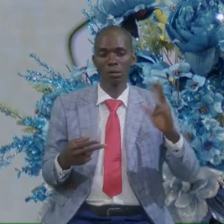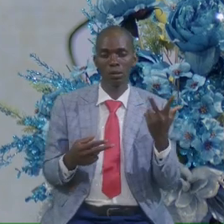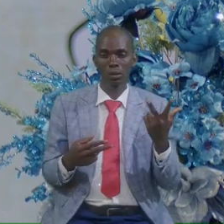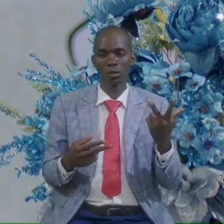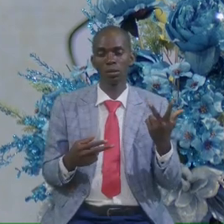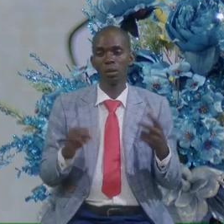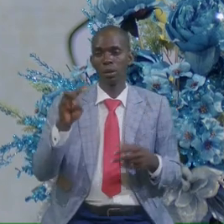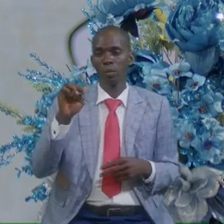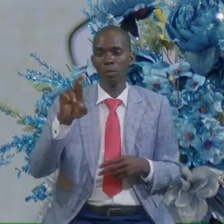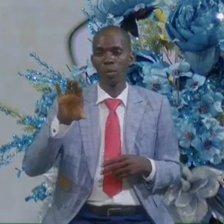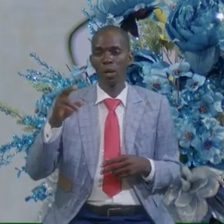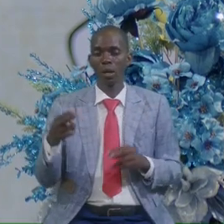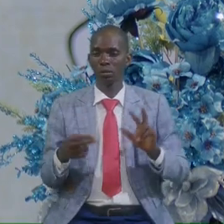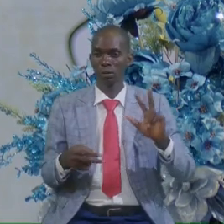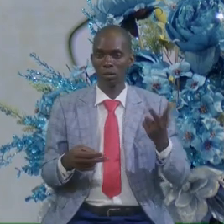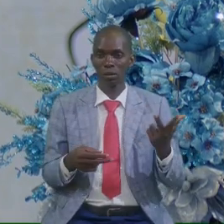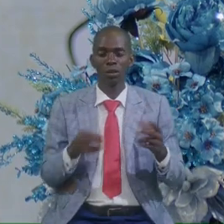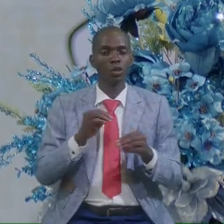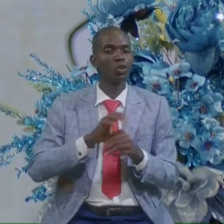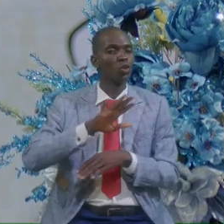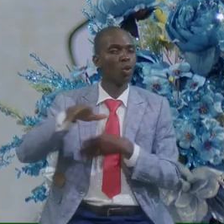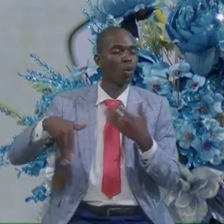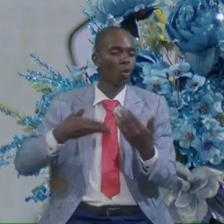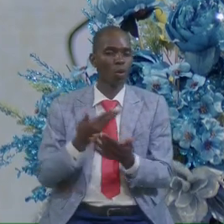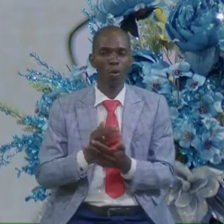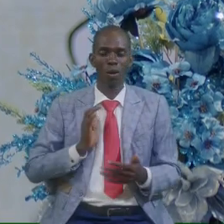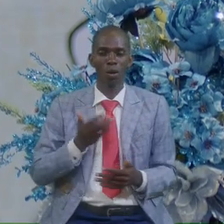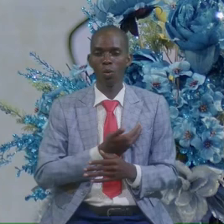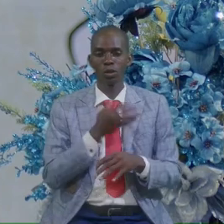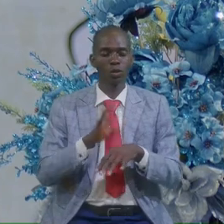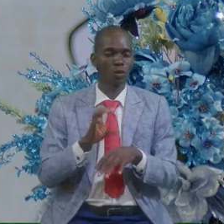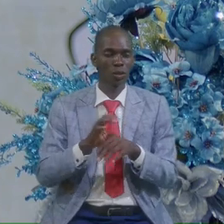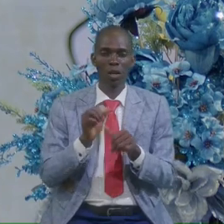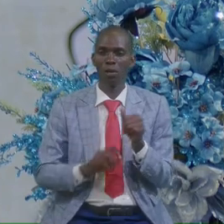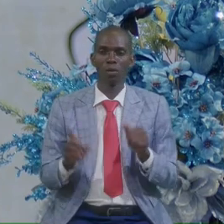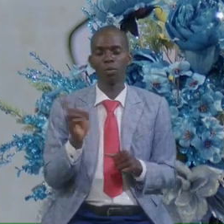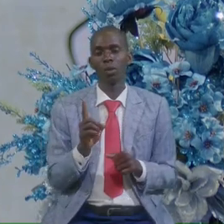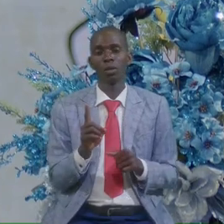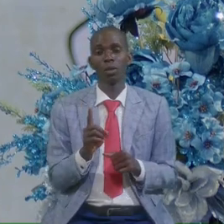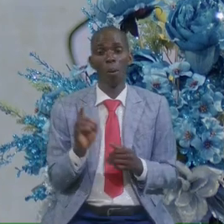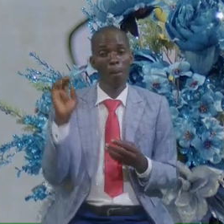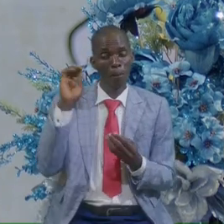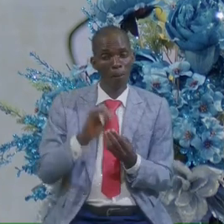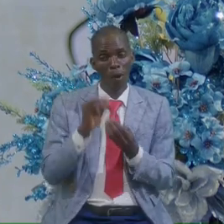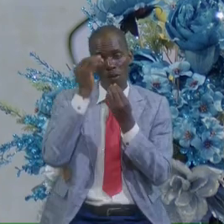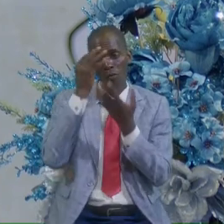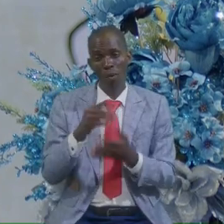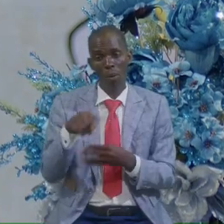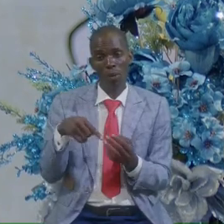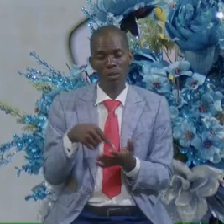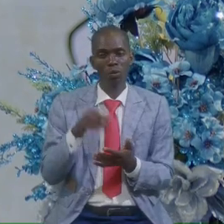in all our churches globally. More details about this will be sent to